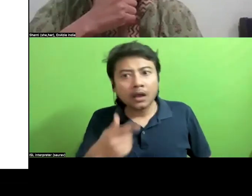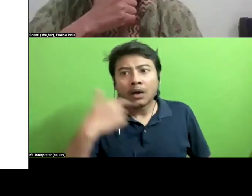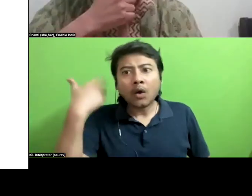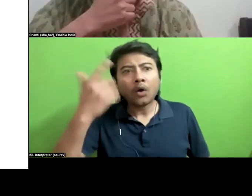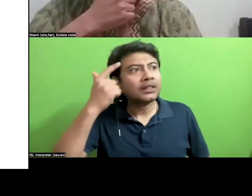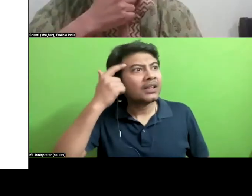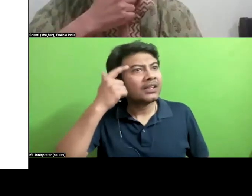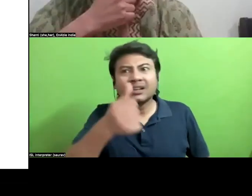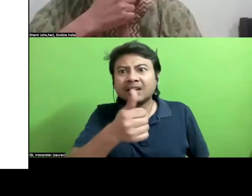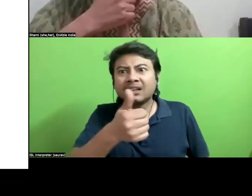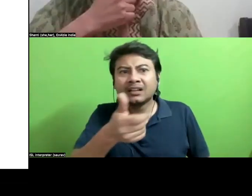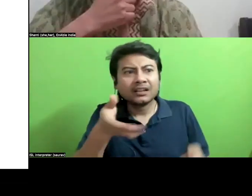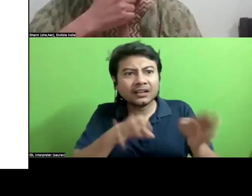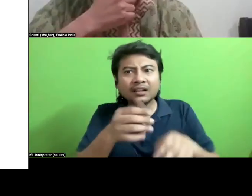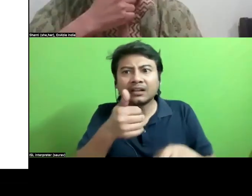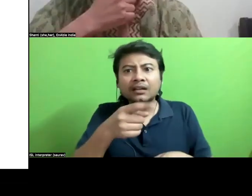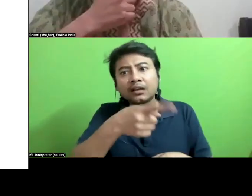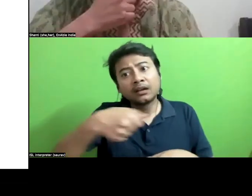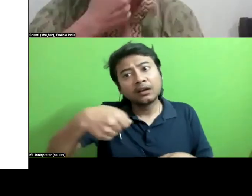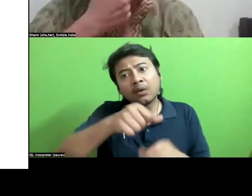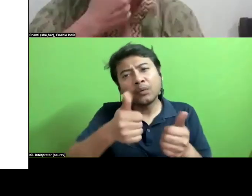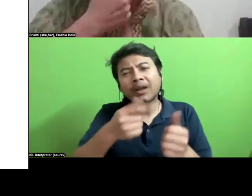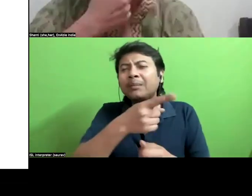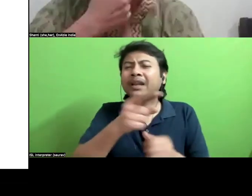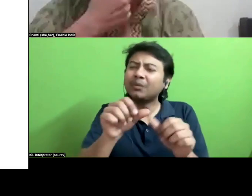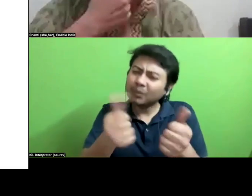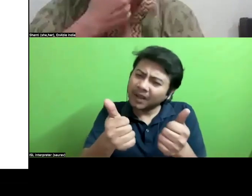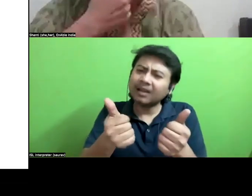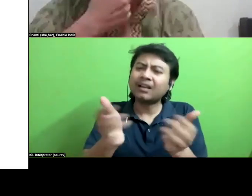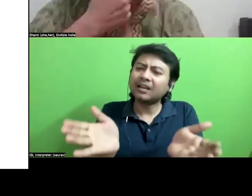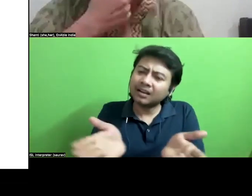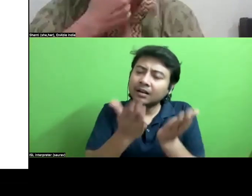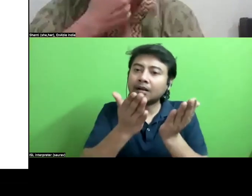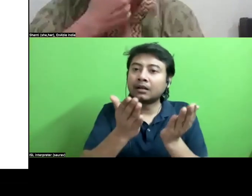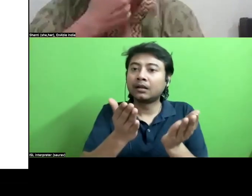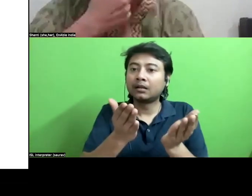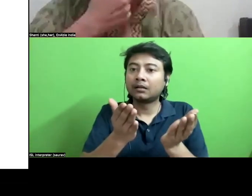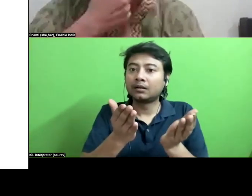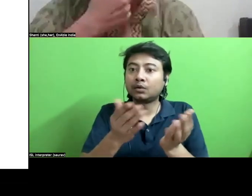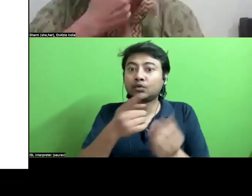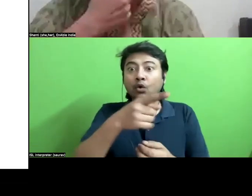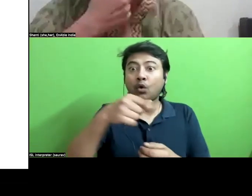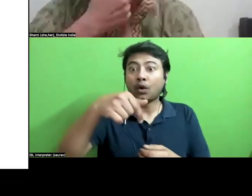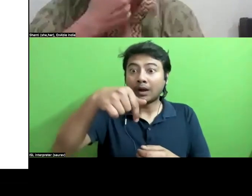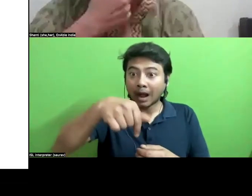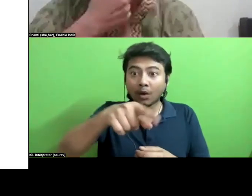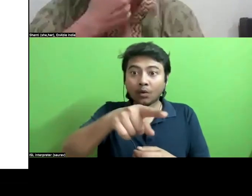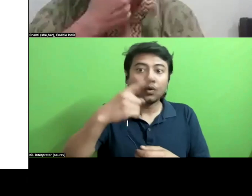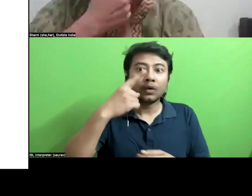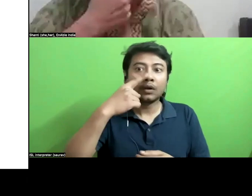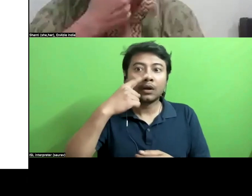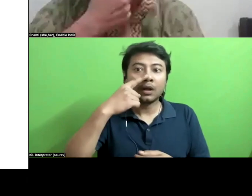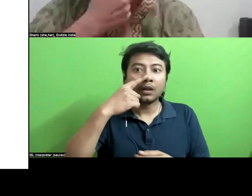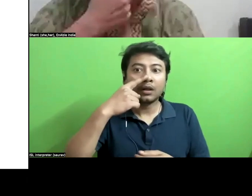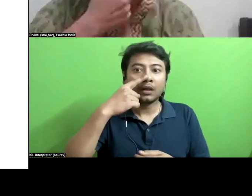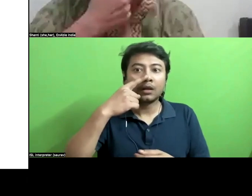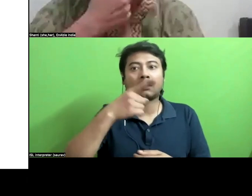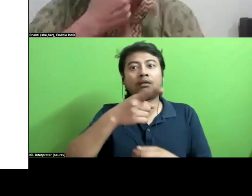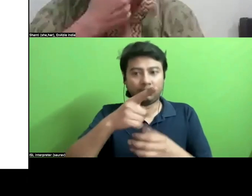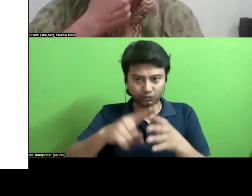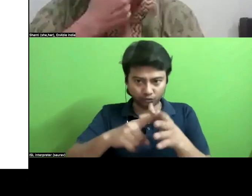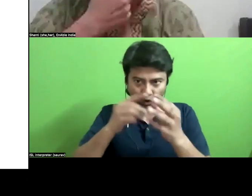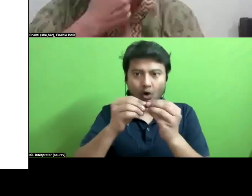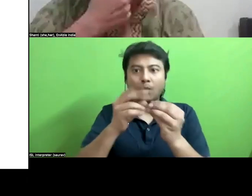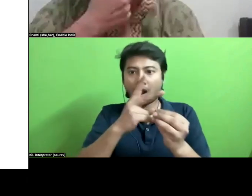more in life. So now if she goes for employment, it will be possible because they will support her. So that is